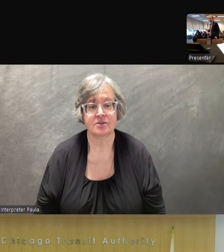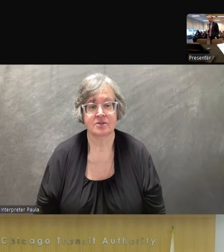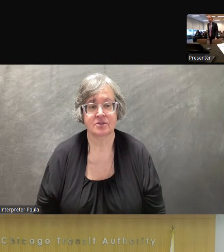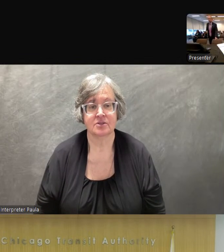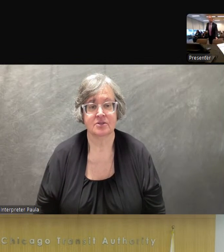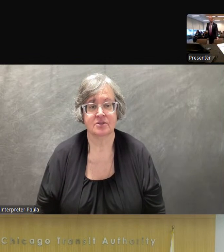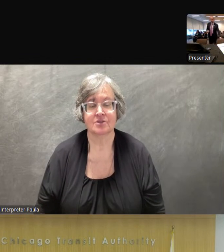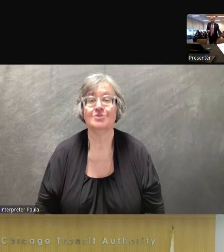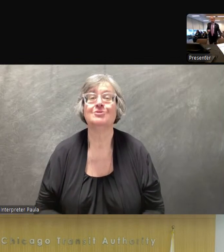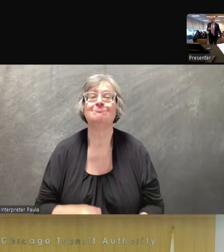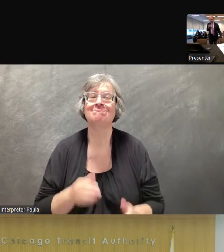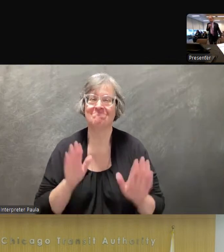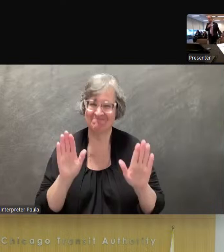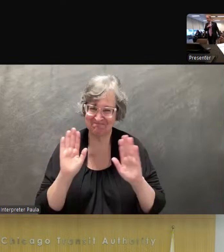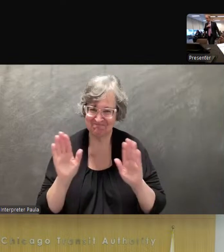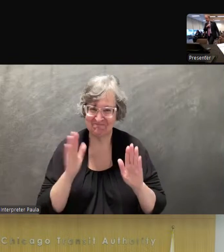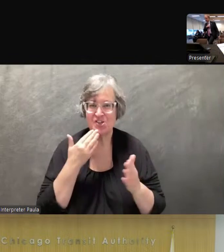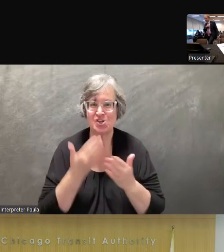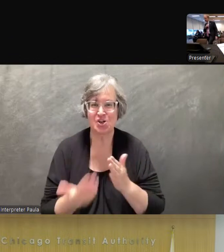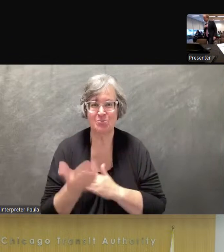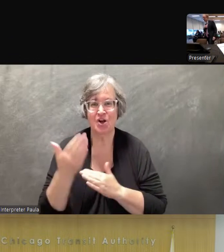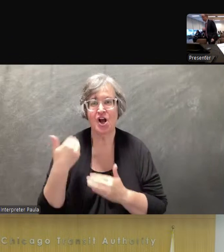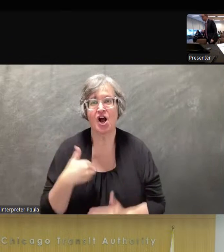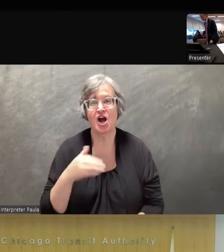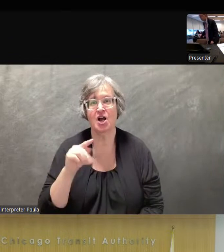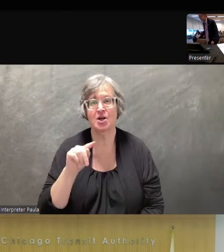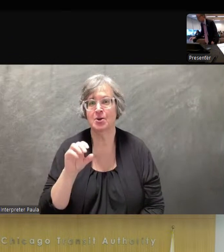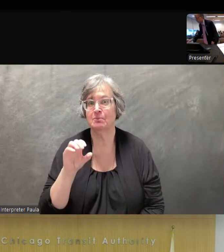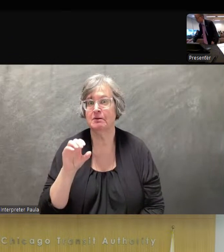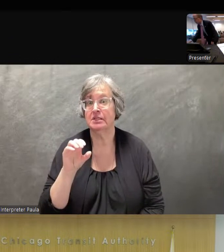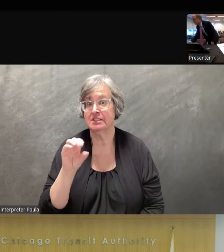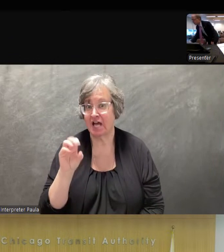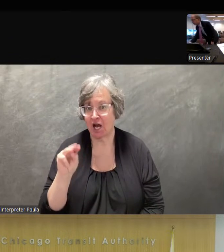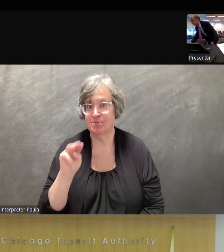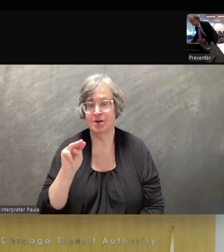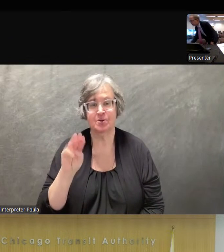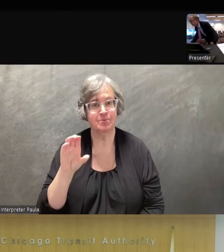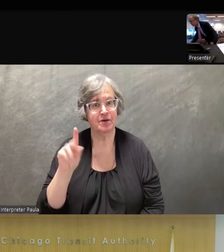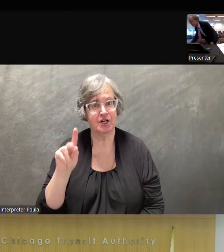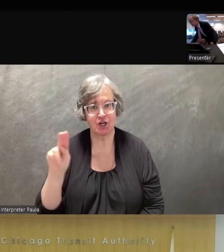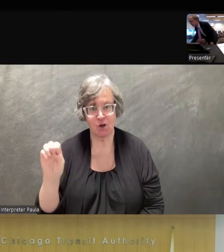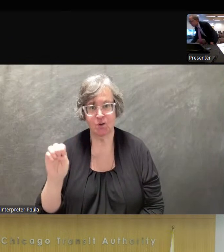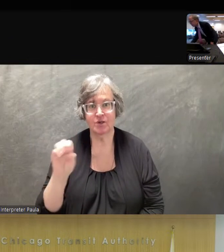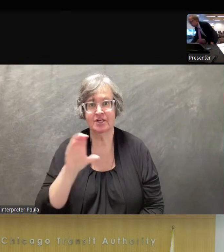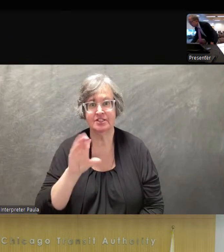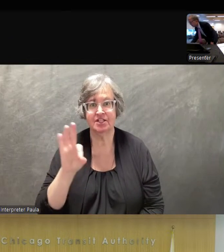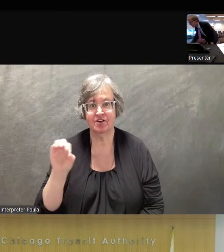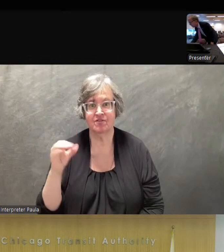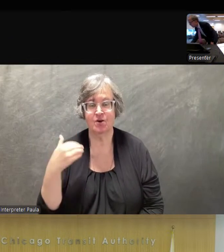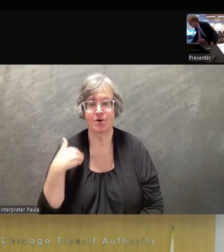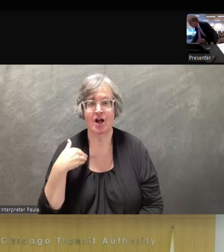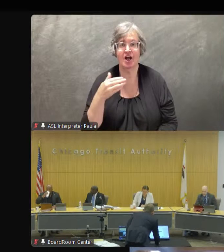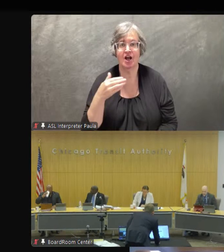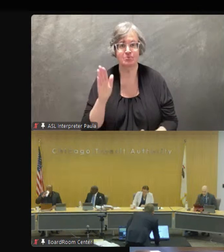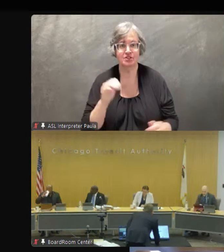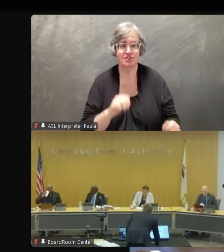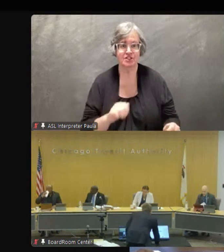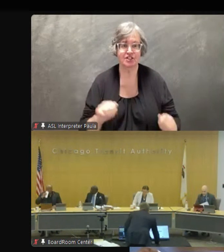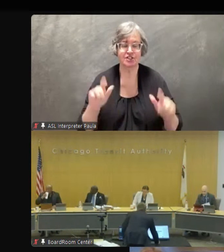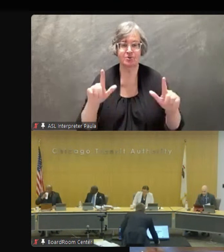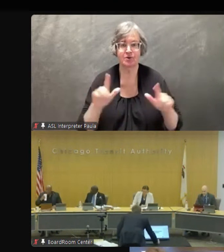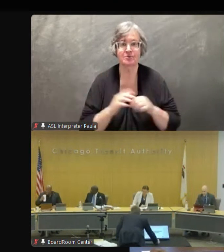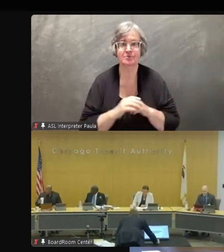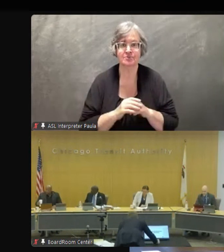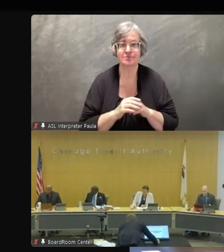All right, good morning, directors. Tom McCone, CFO. Let me grab the presentation here